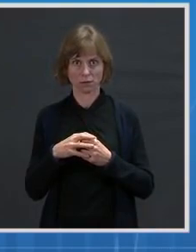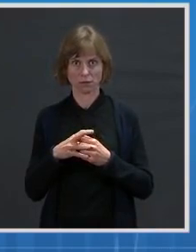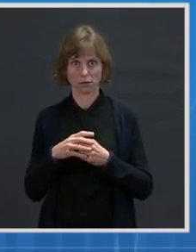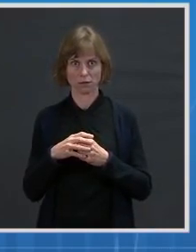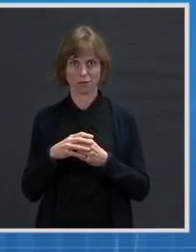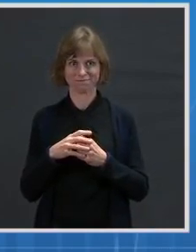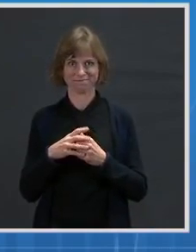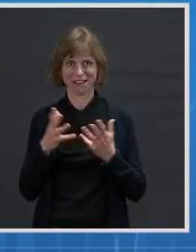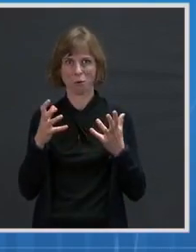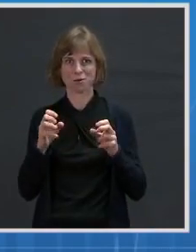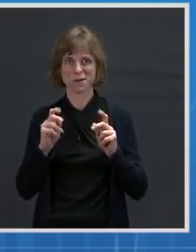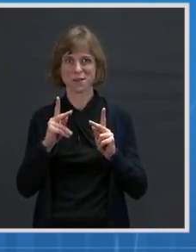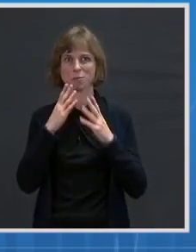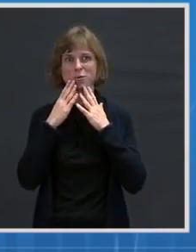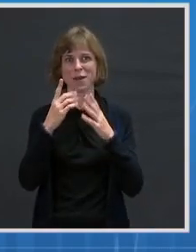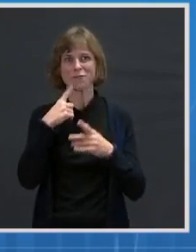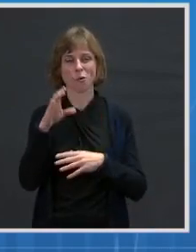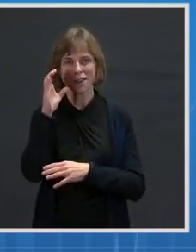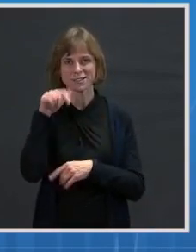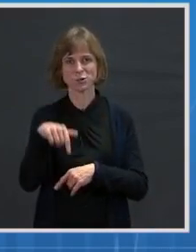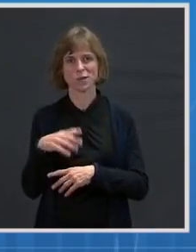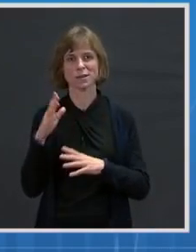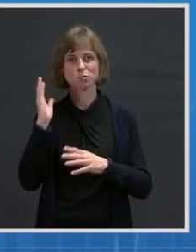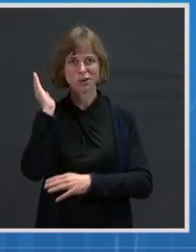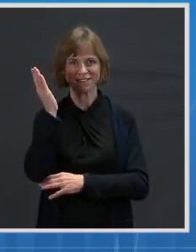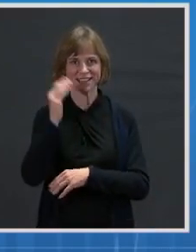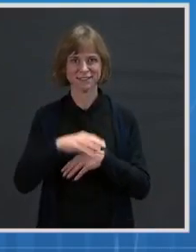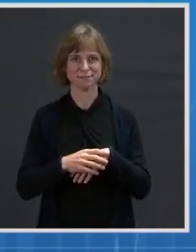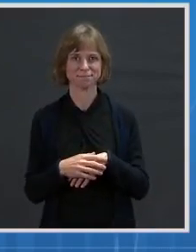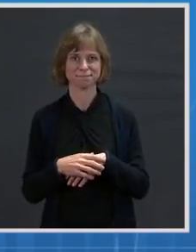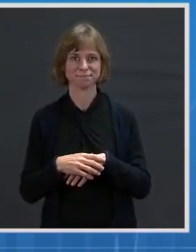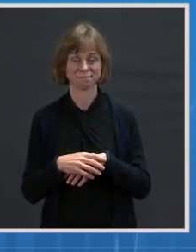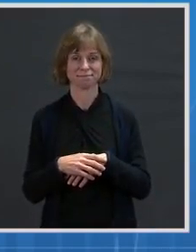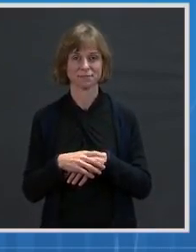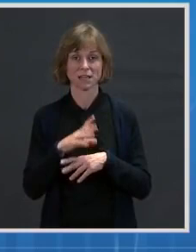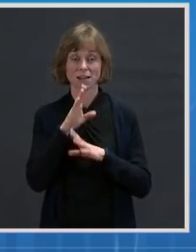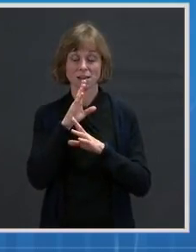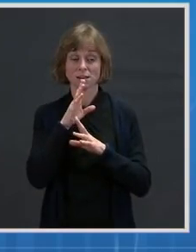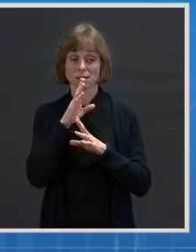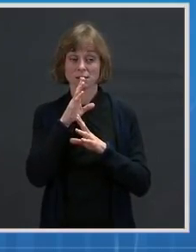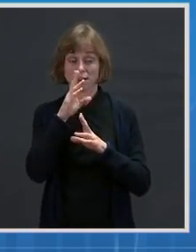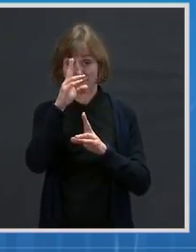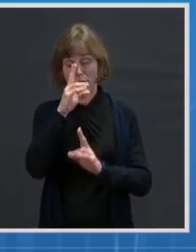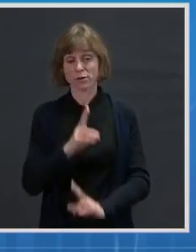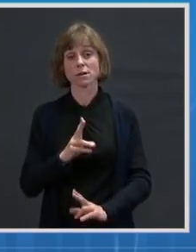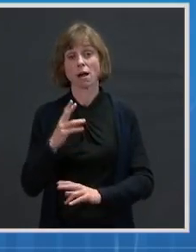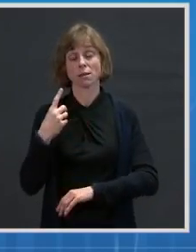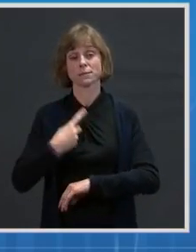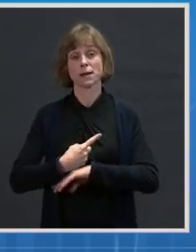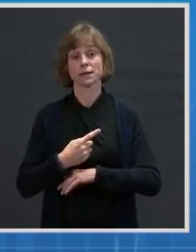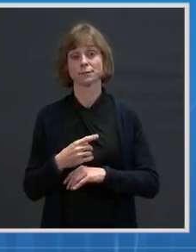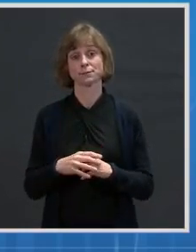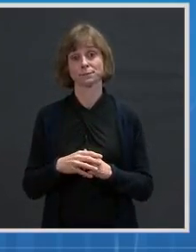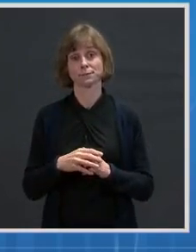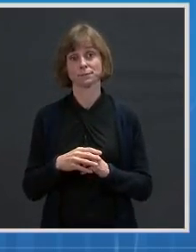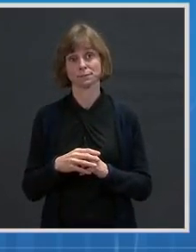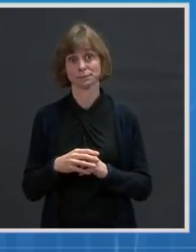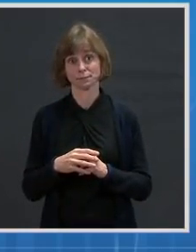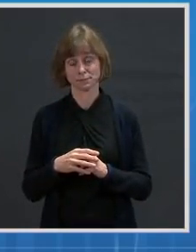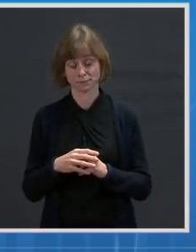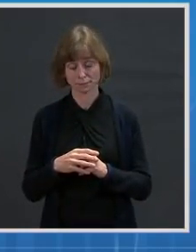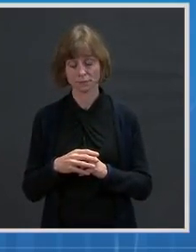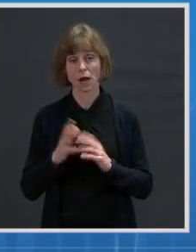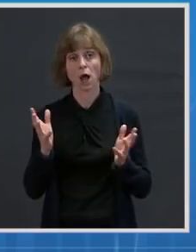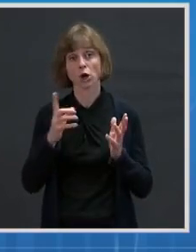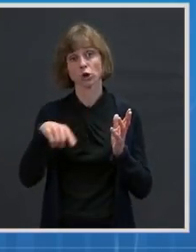thank you for listening in to the briefing, and on this solemn day to encourage you to